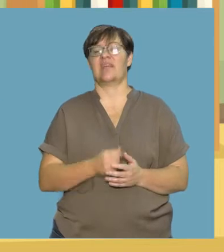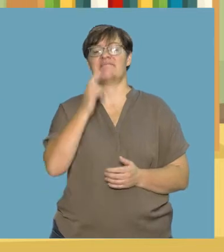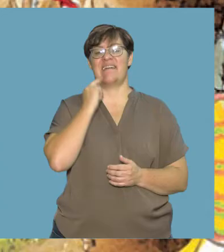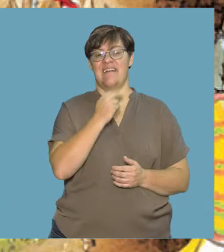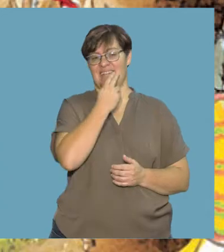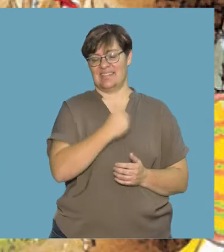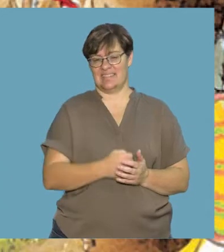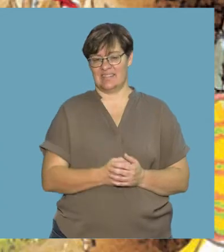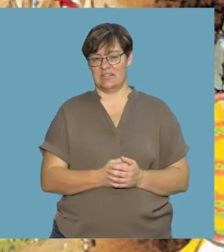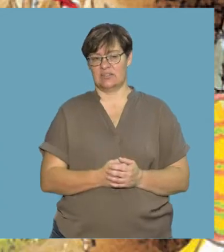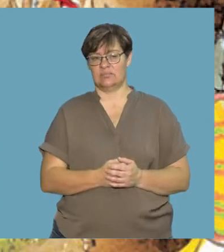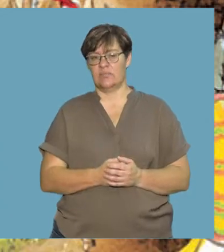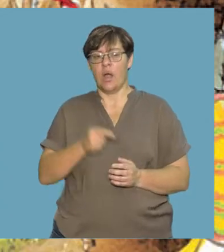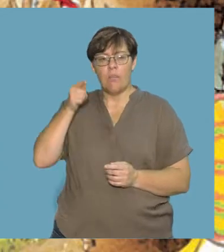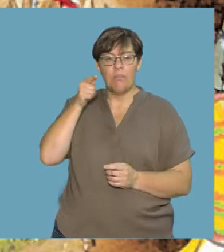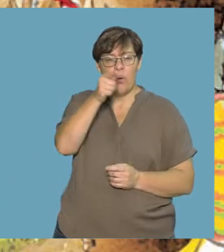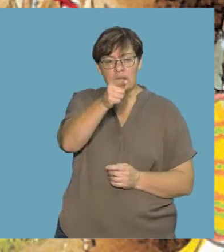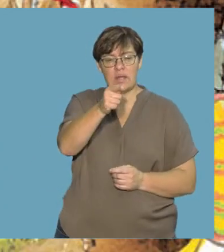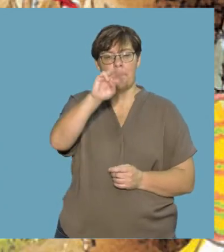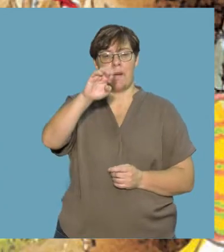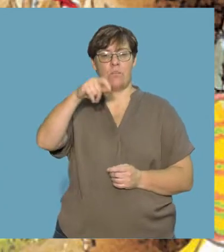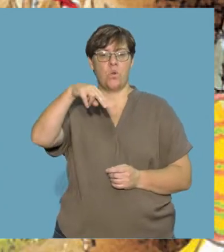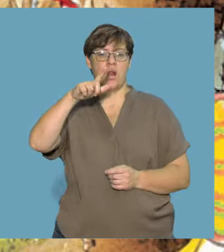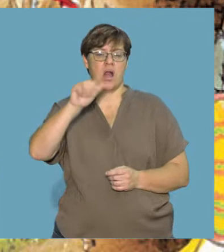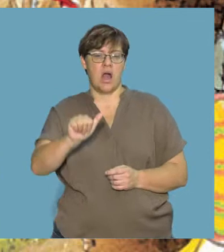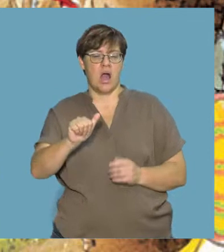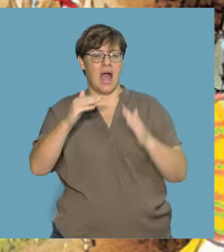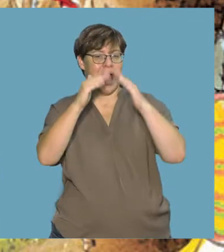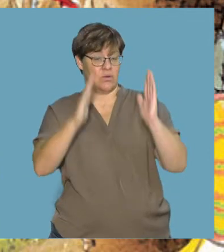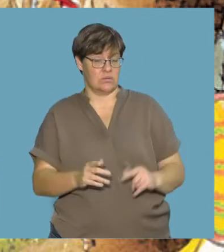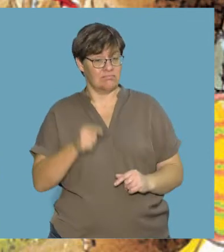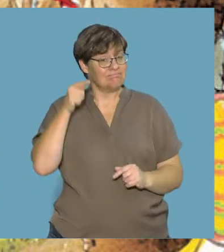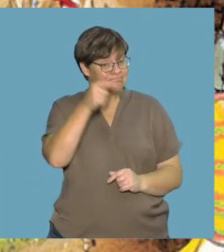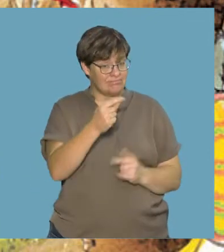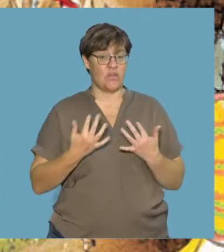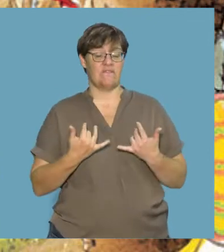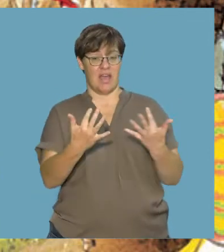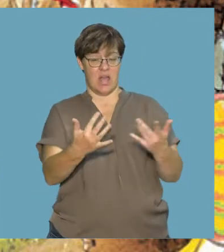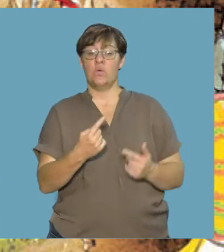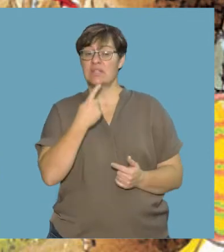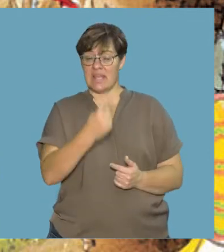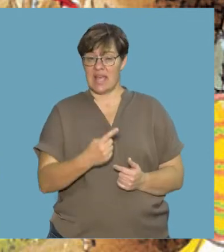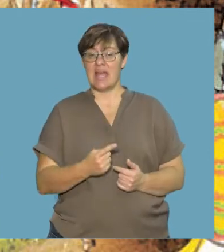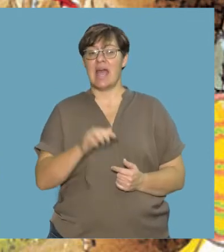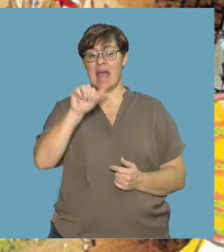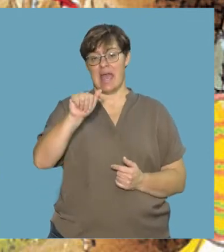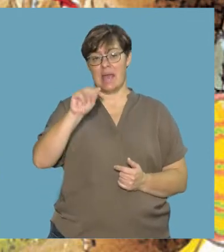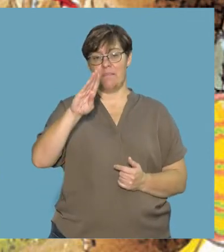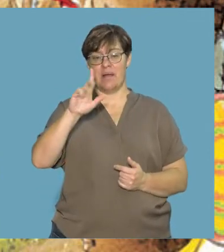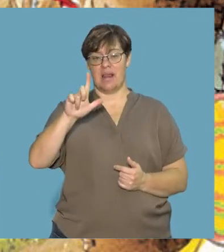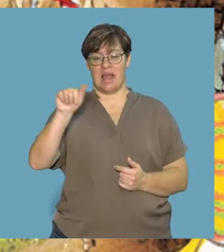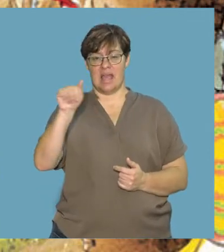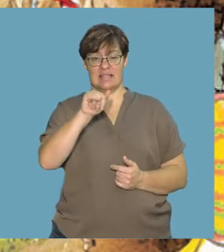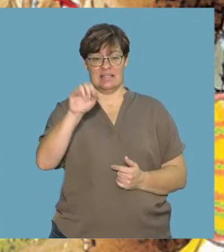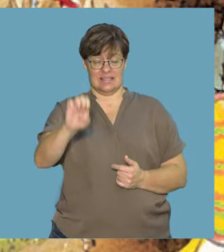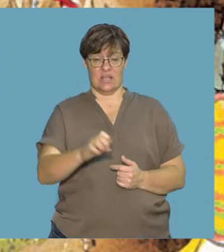Nice. Point to Mapula's house. It is on fire, so we say that it is ablaze. You